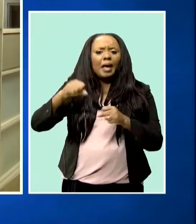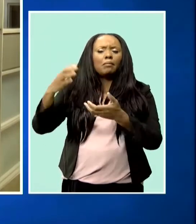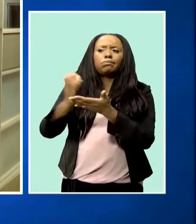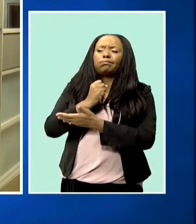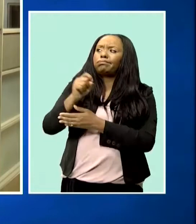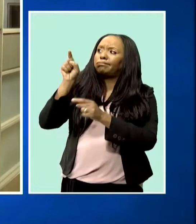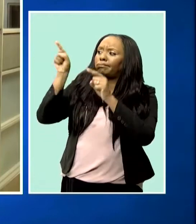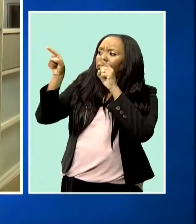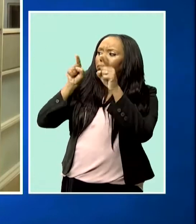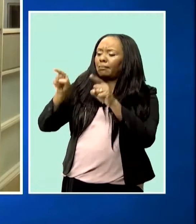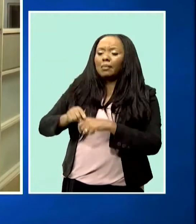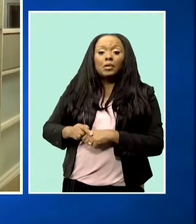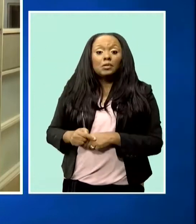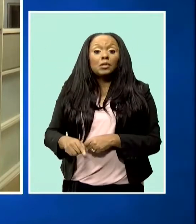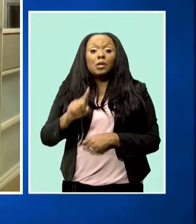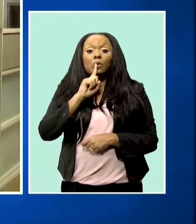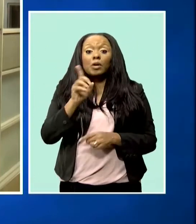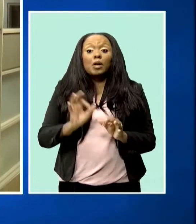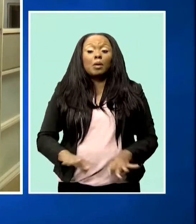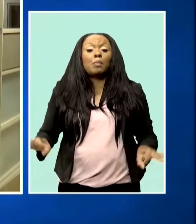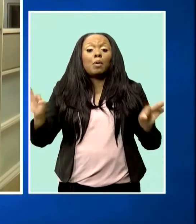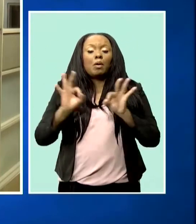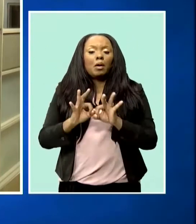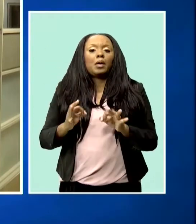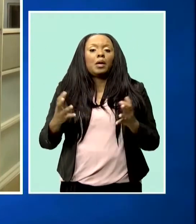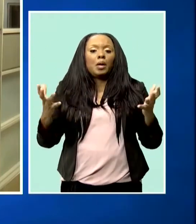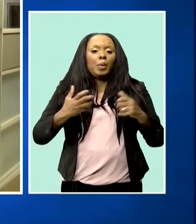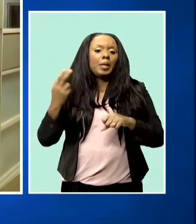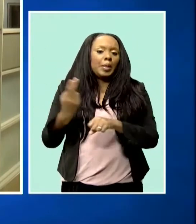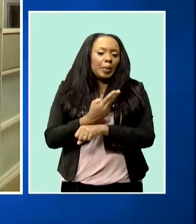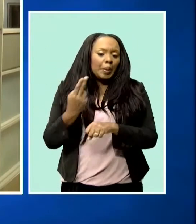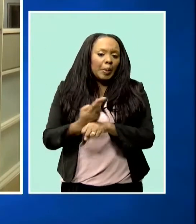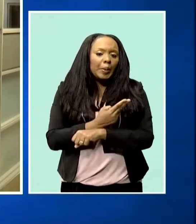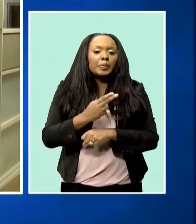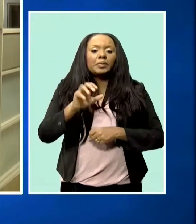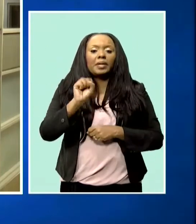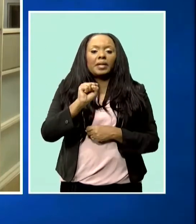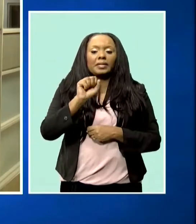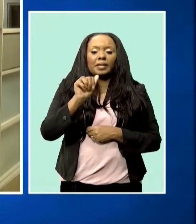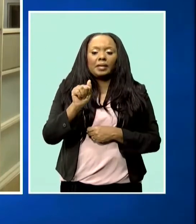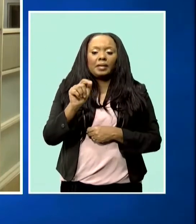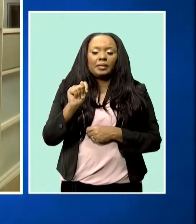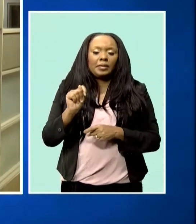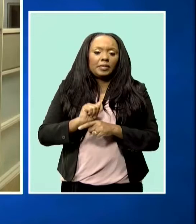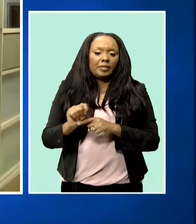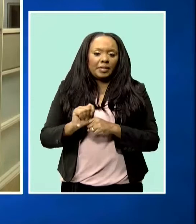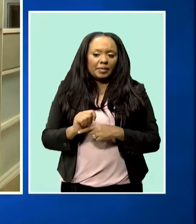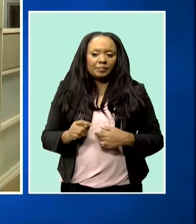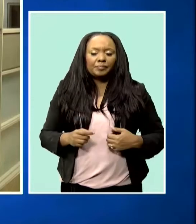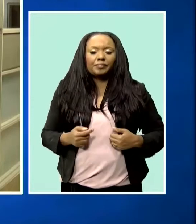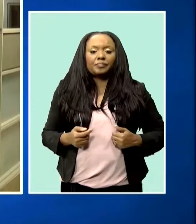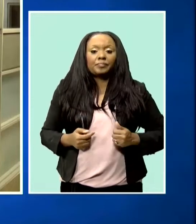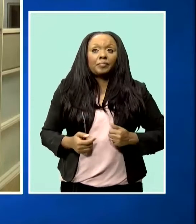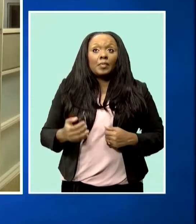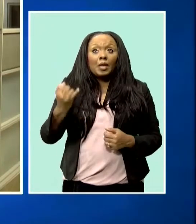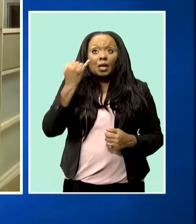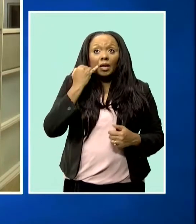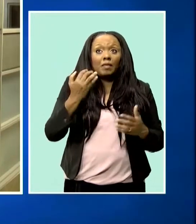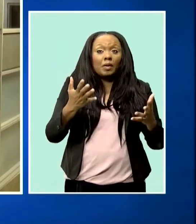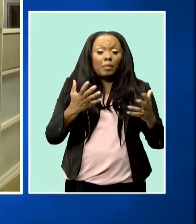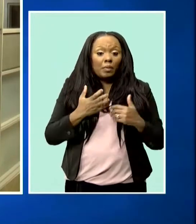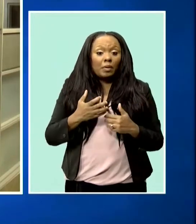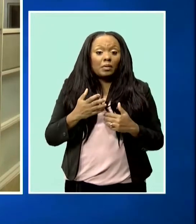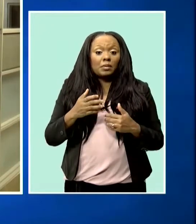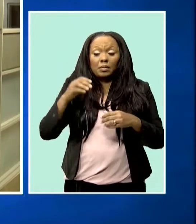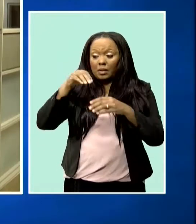of getting those athletes overseas by using the SAT's training, because you can't get into a U.S. university unless this is